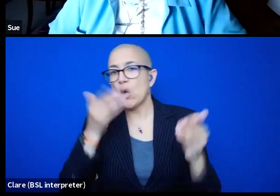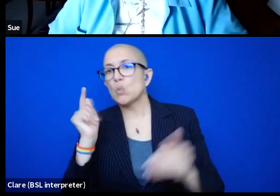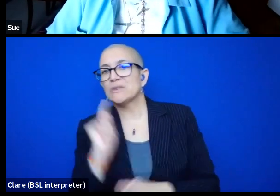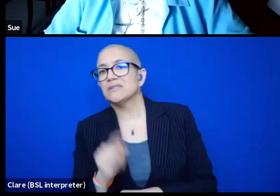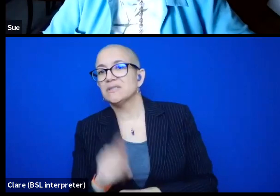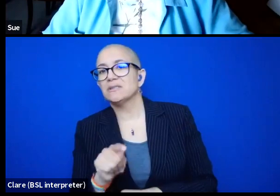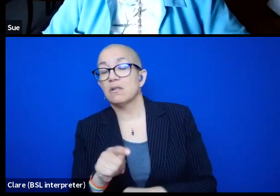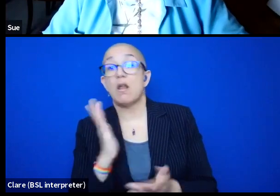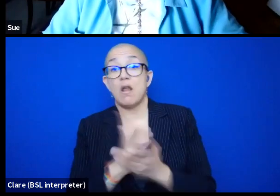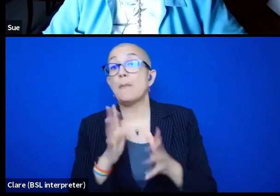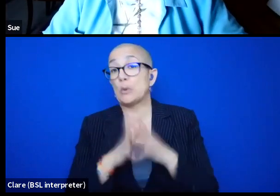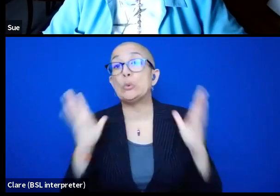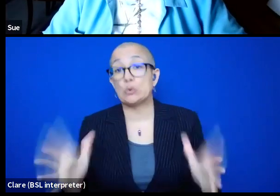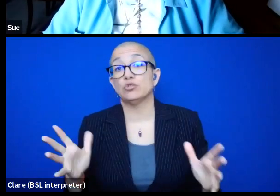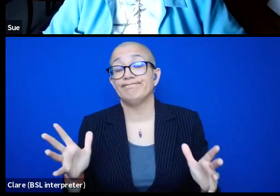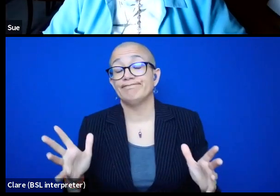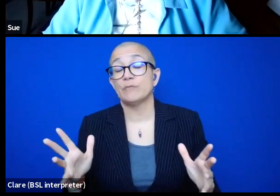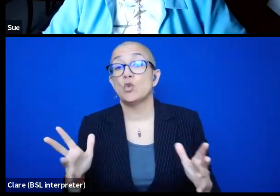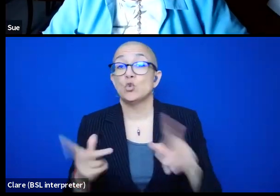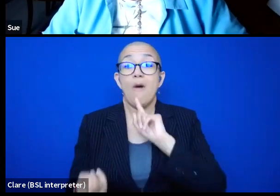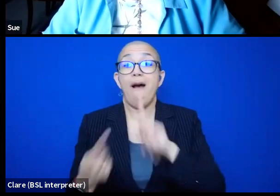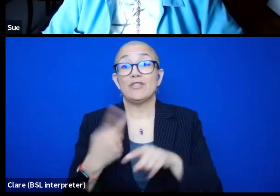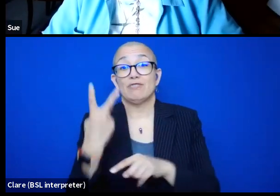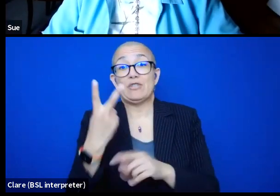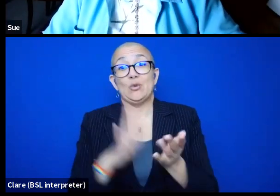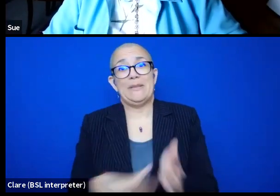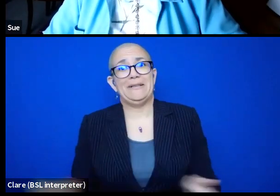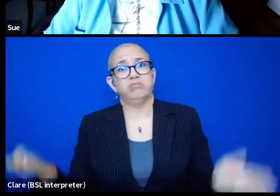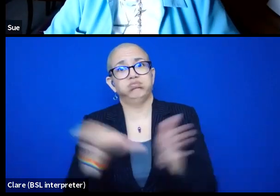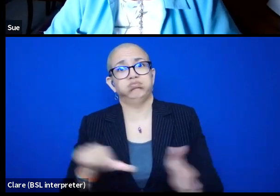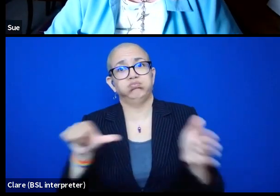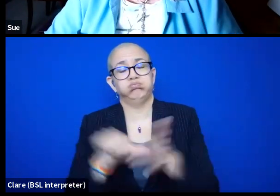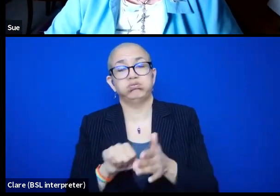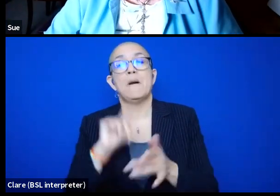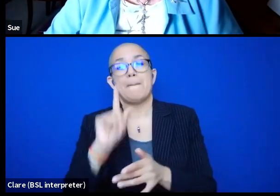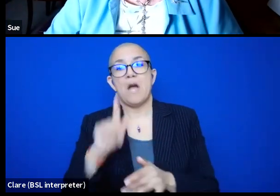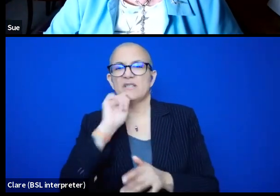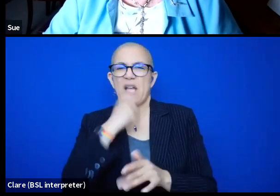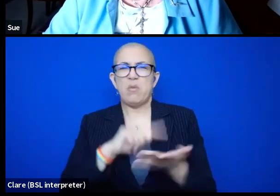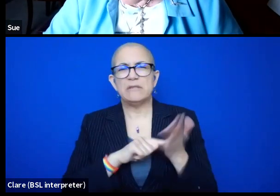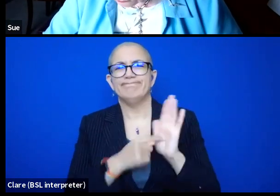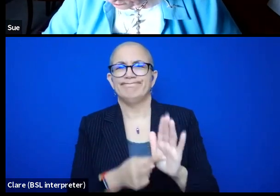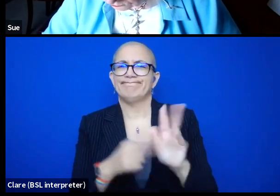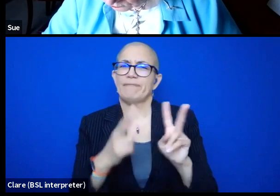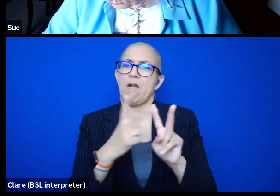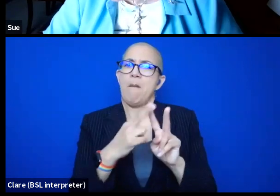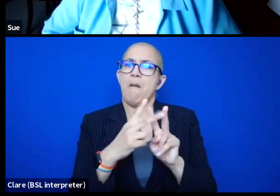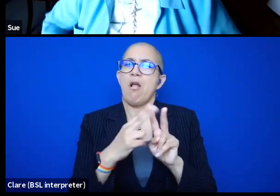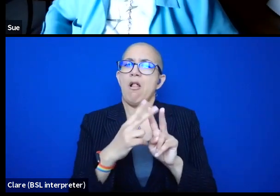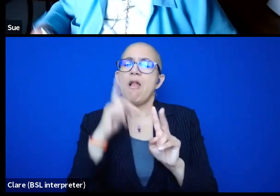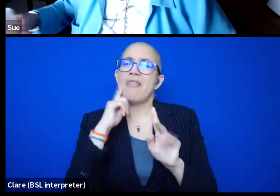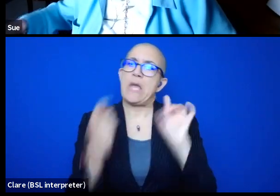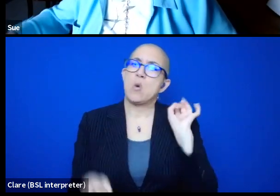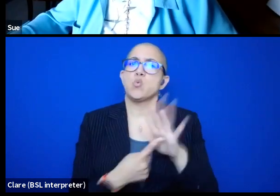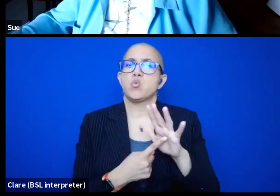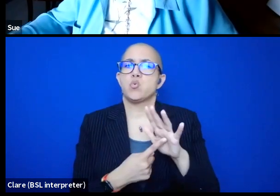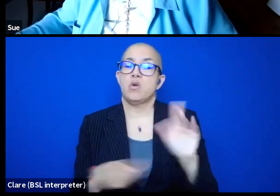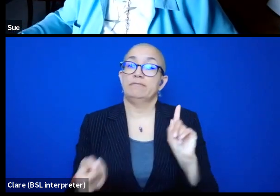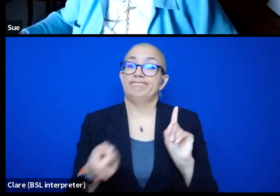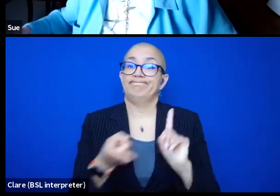it's huge. So to answer this succinctly in 2 minutes is difficult. But let me just underline a couple of things that I think are critically important. The